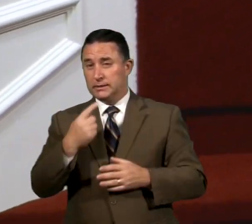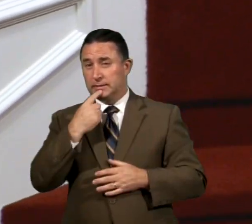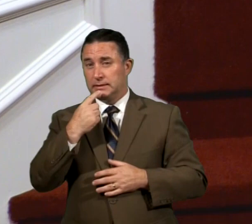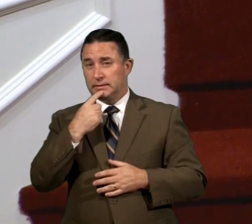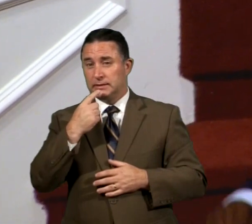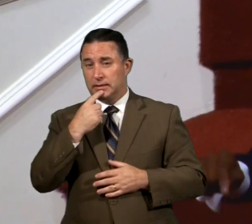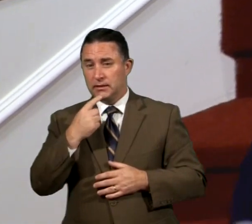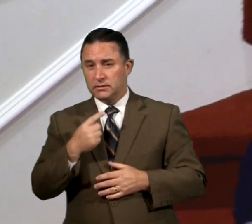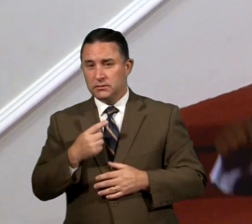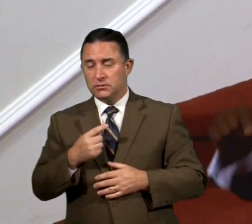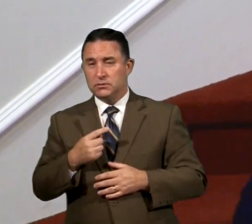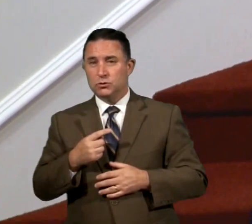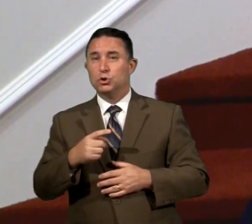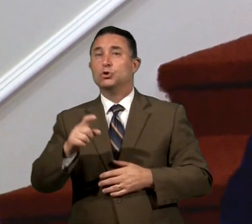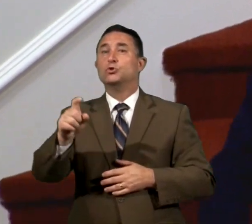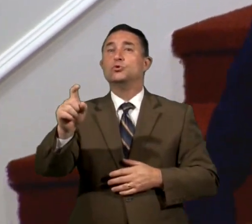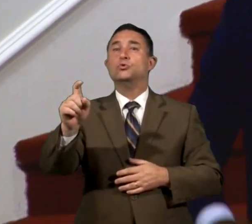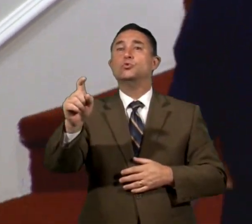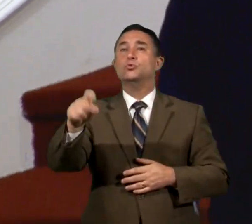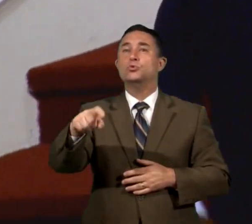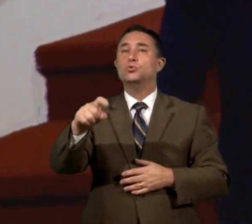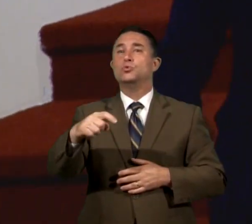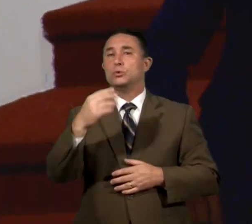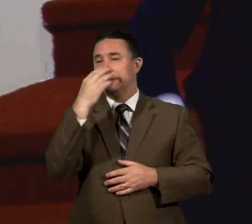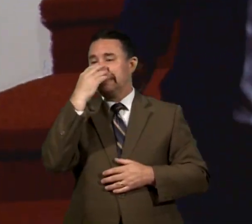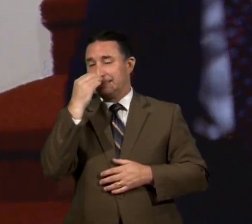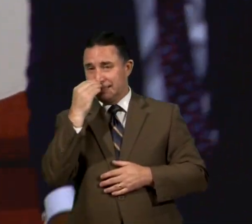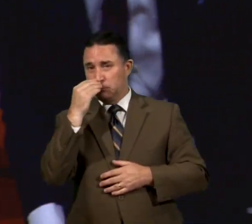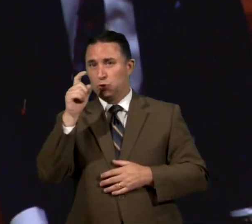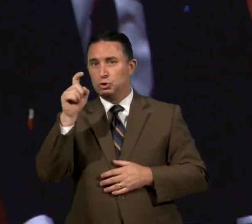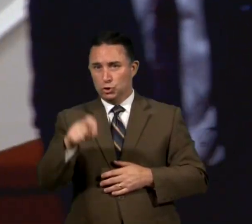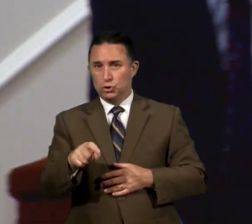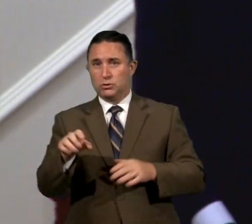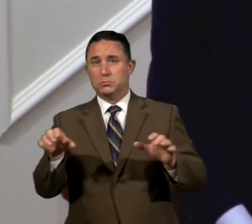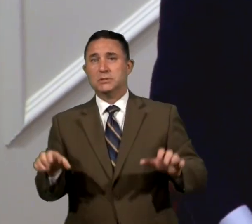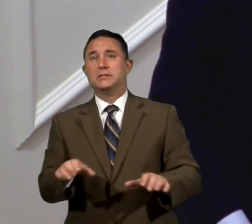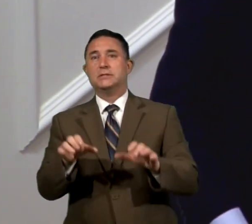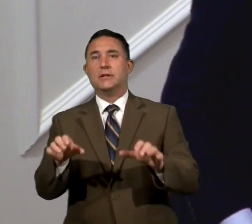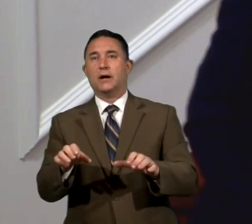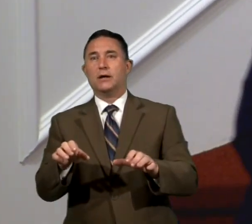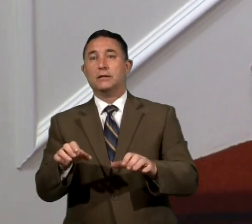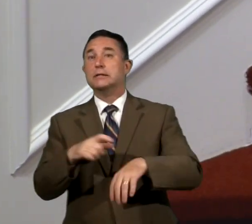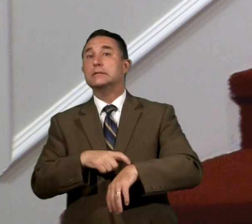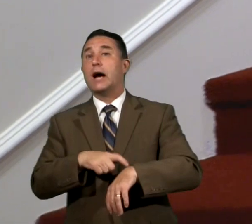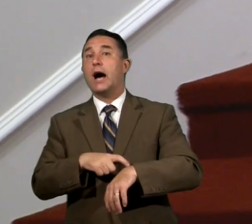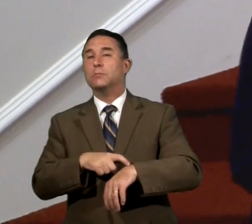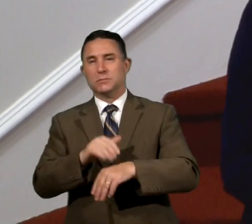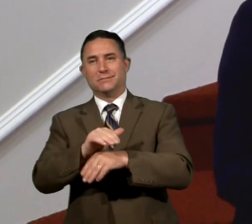says that you should, sleep should be done at night.